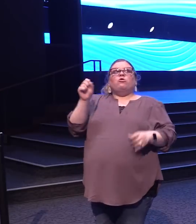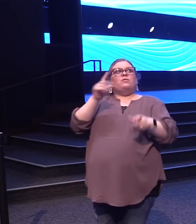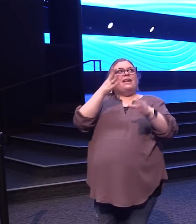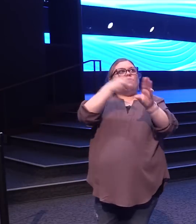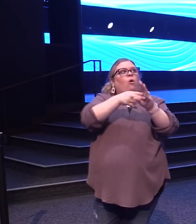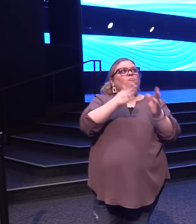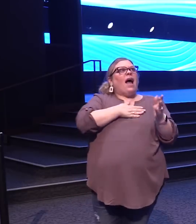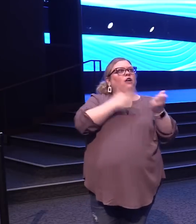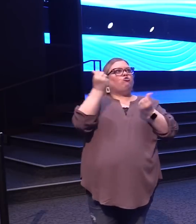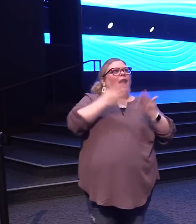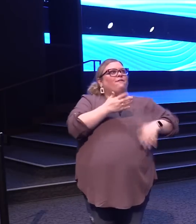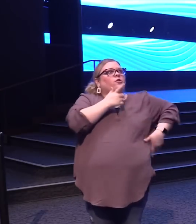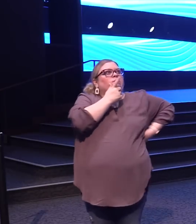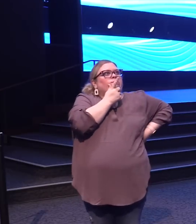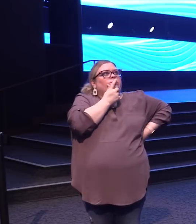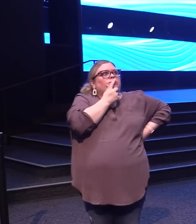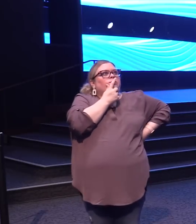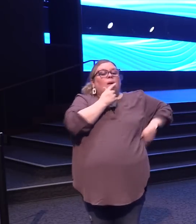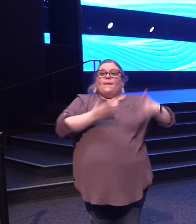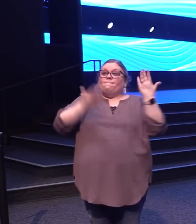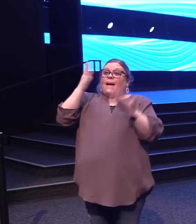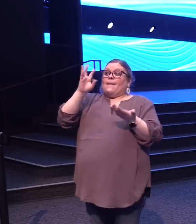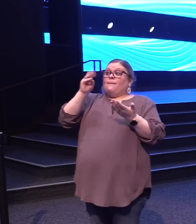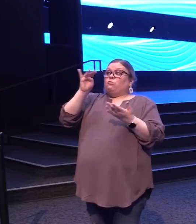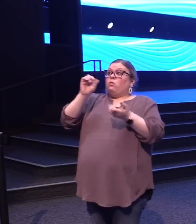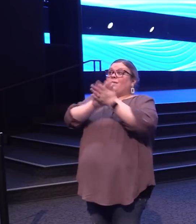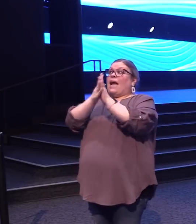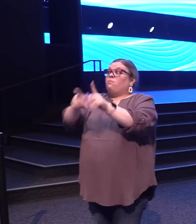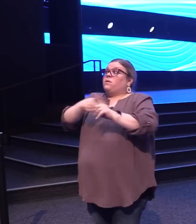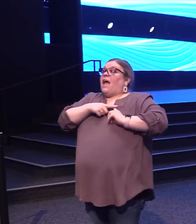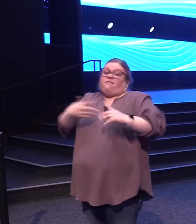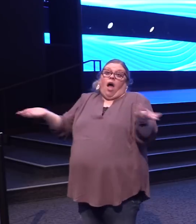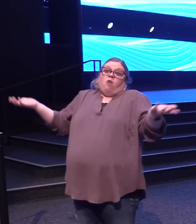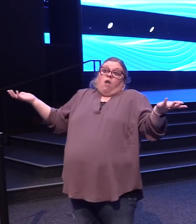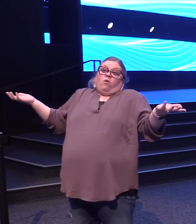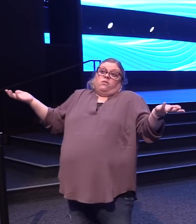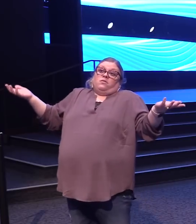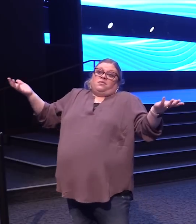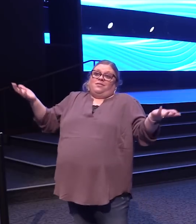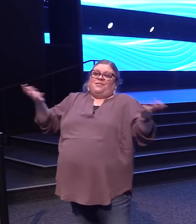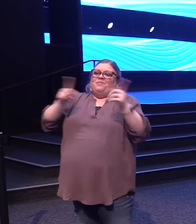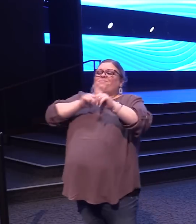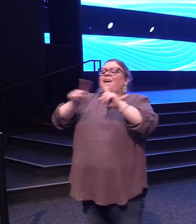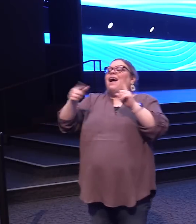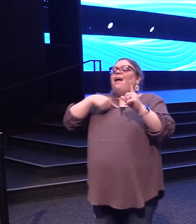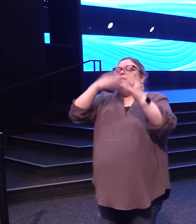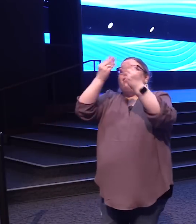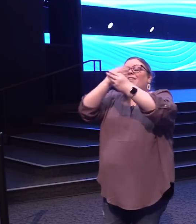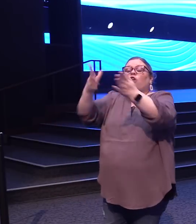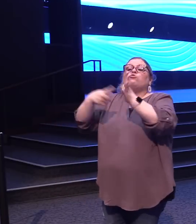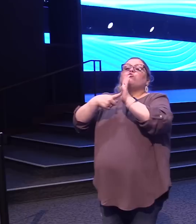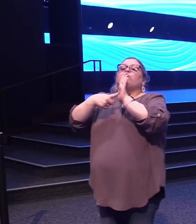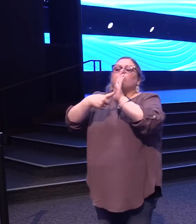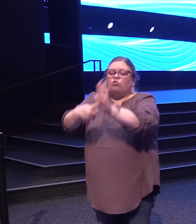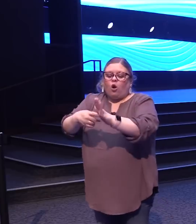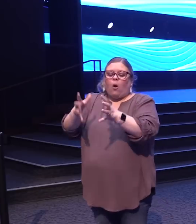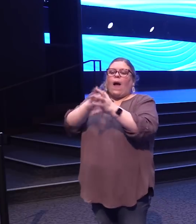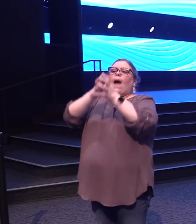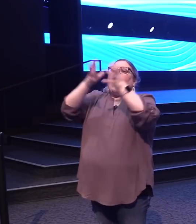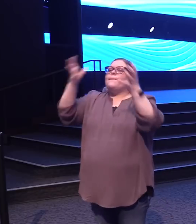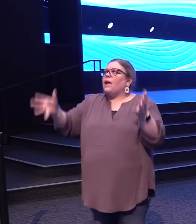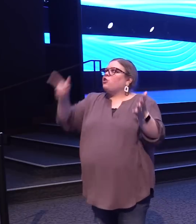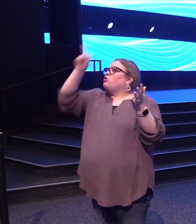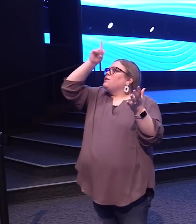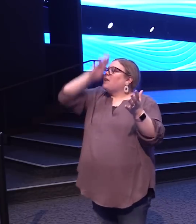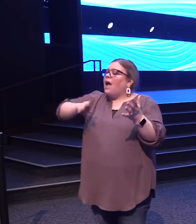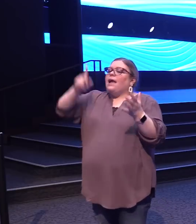driver. Maybe Mr. Williams got saved. I don't know. But I'll tell you this. This goes to show how much